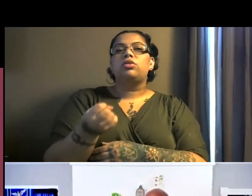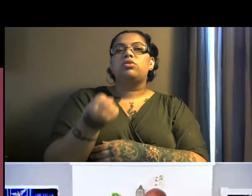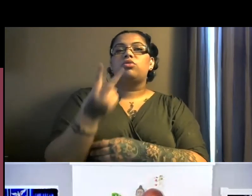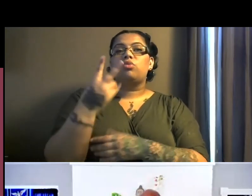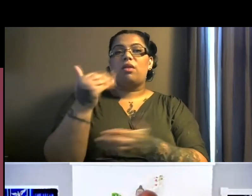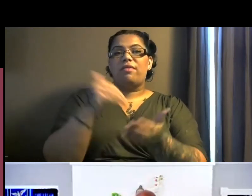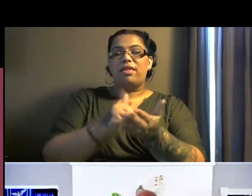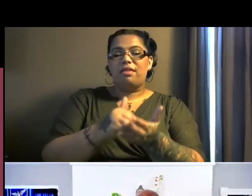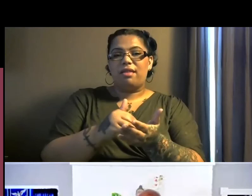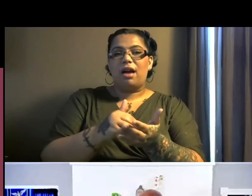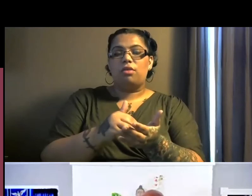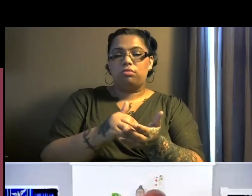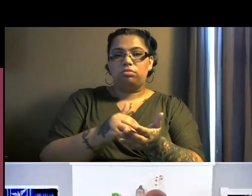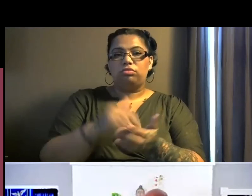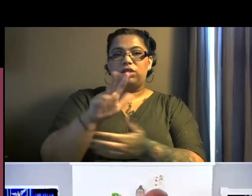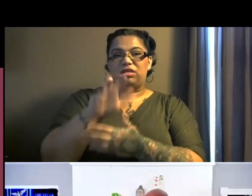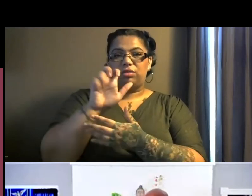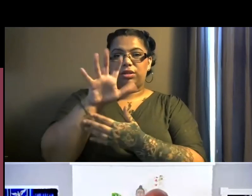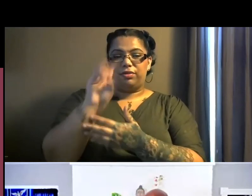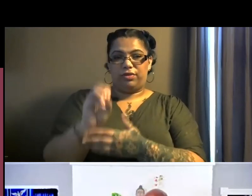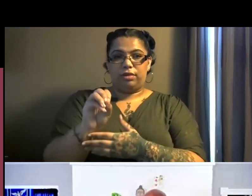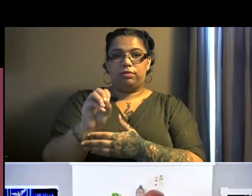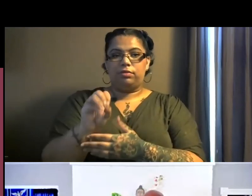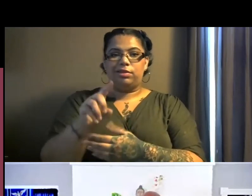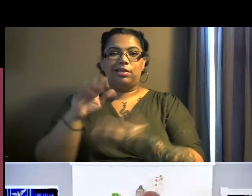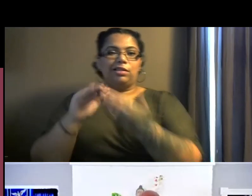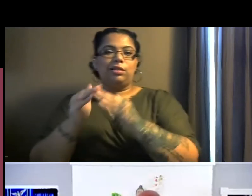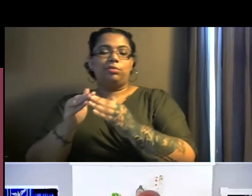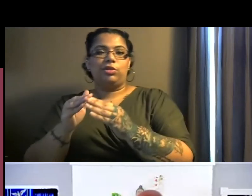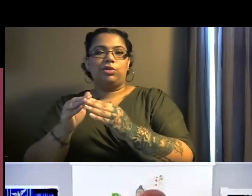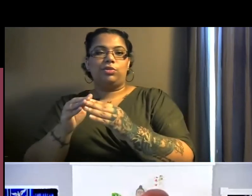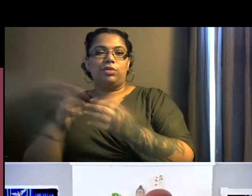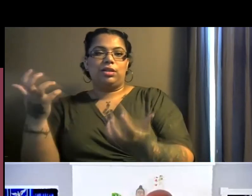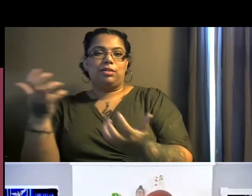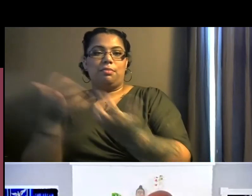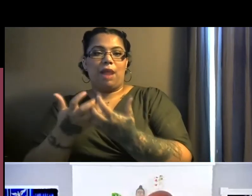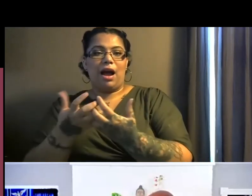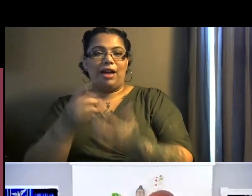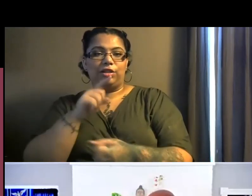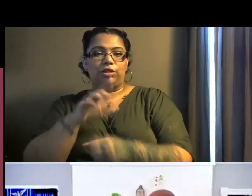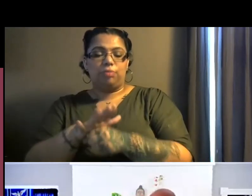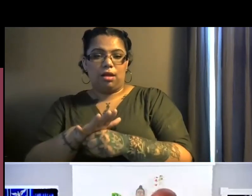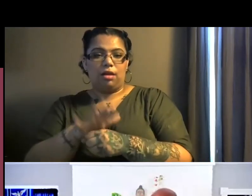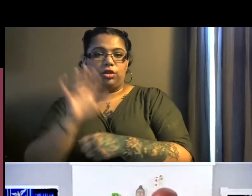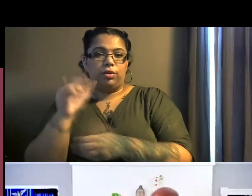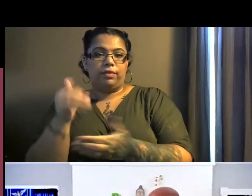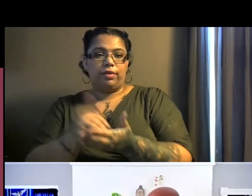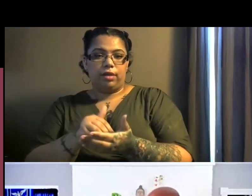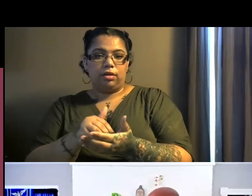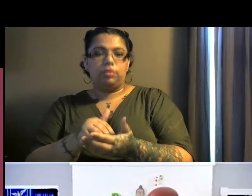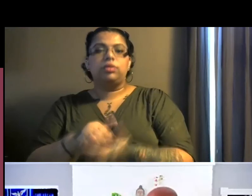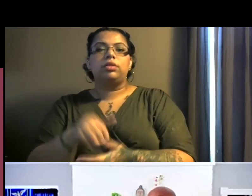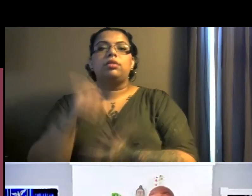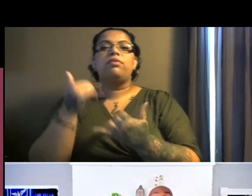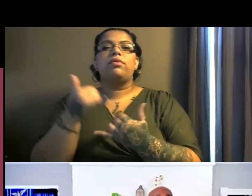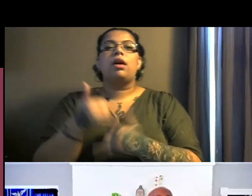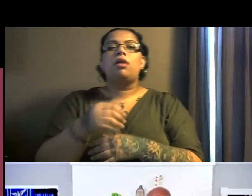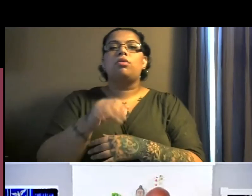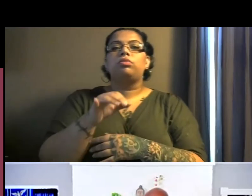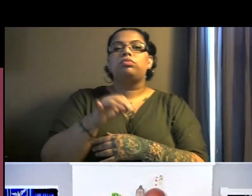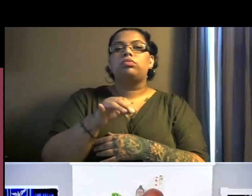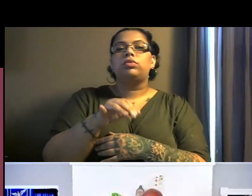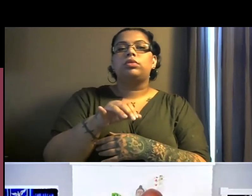$12,350. The community's matching pledge of $25,000 by the end of the year, as of 9/6/21, is